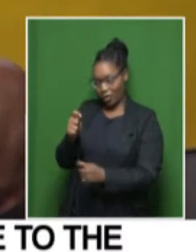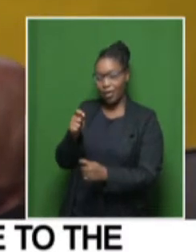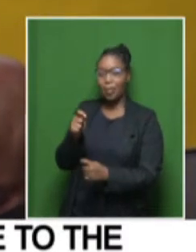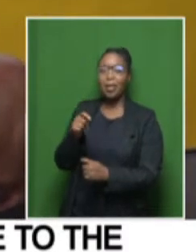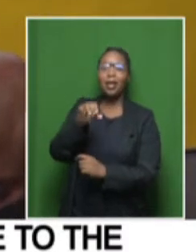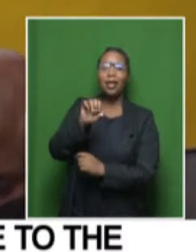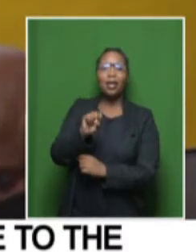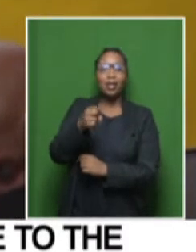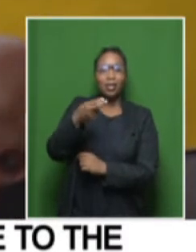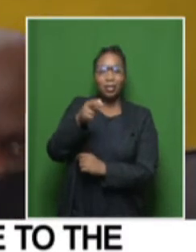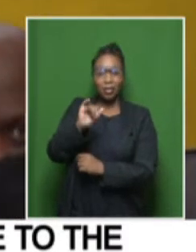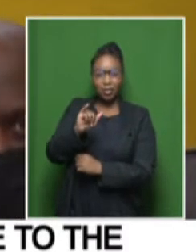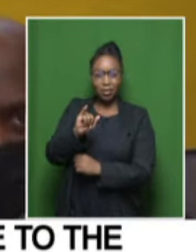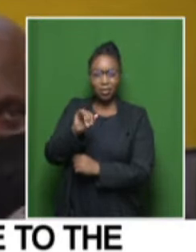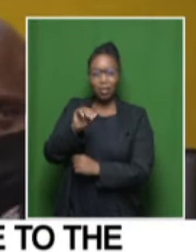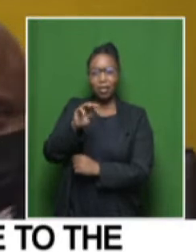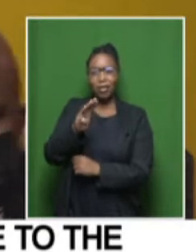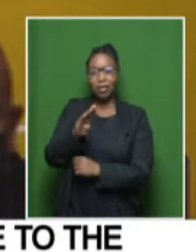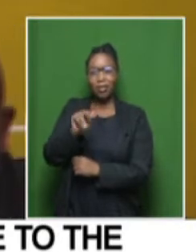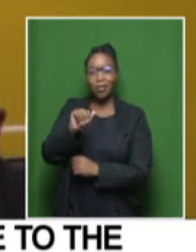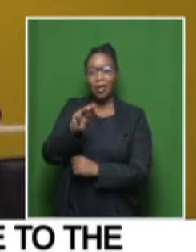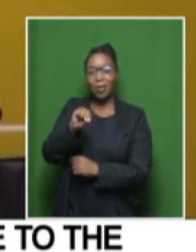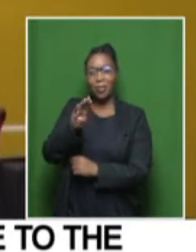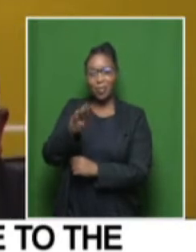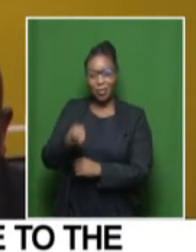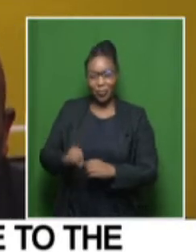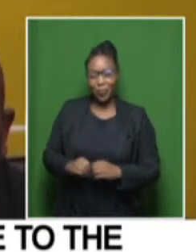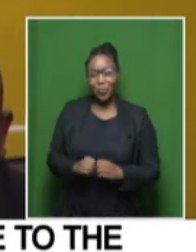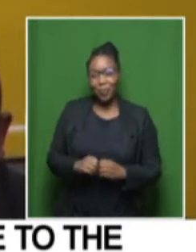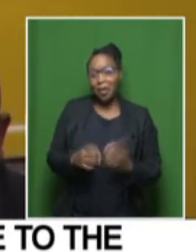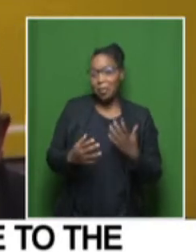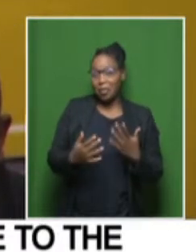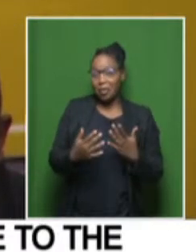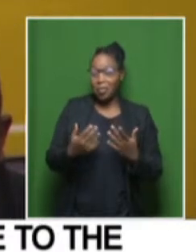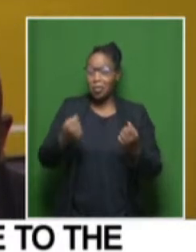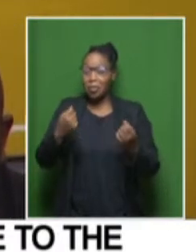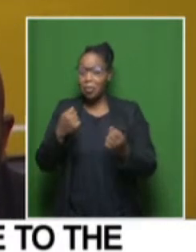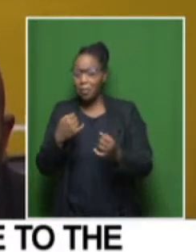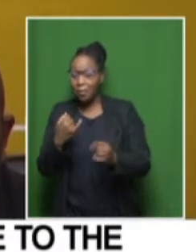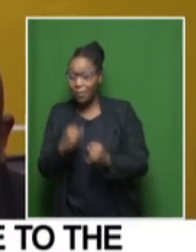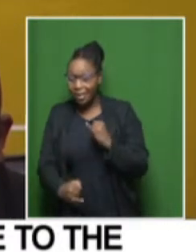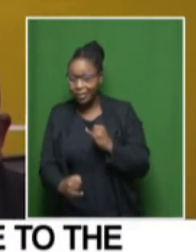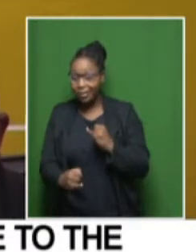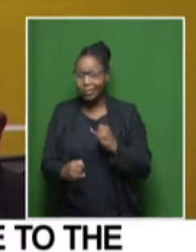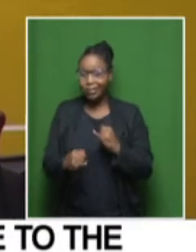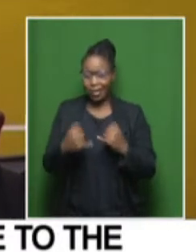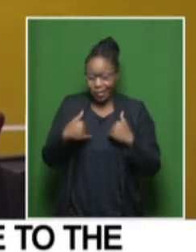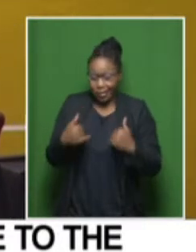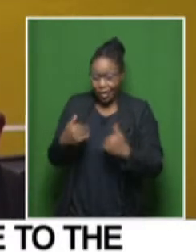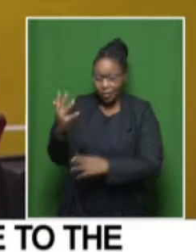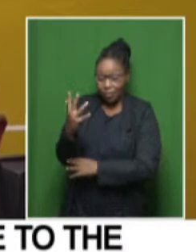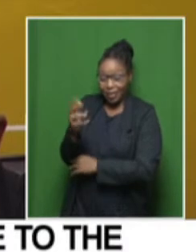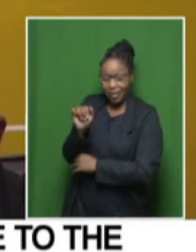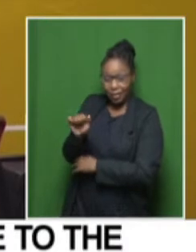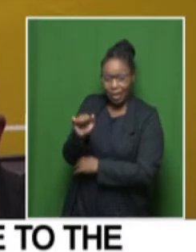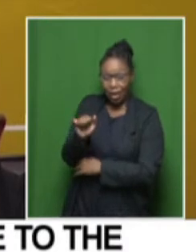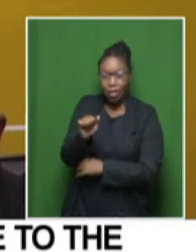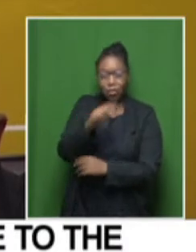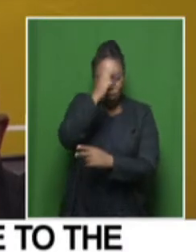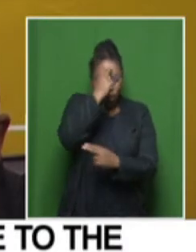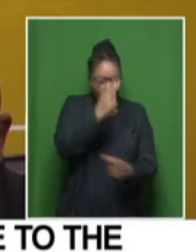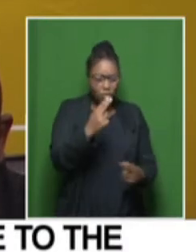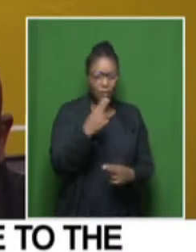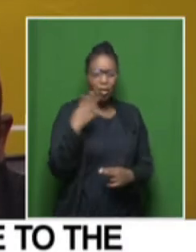Shivambu, you may have missed this right at the beginning of his speech. The Honorable